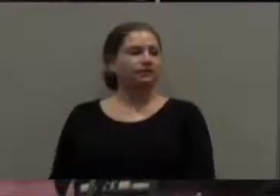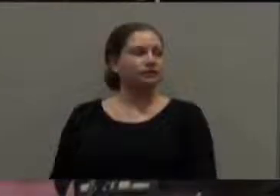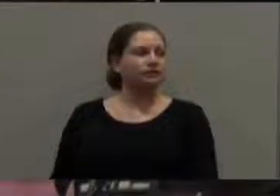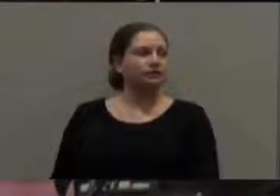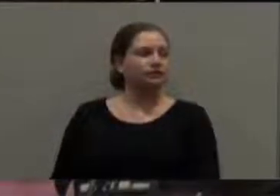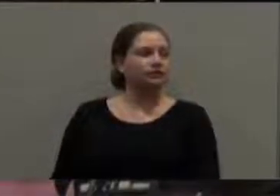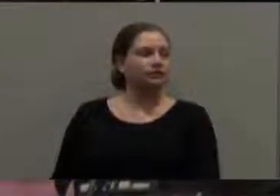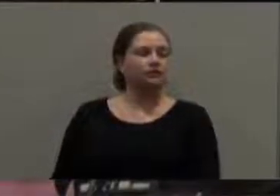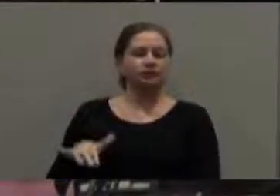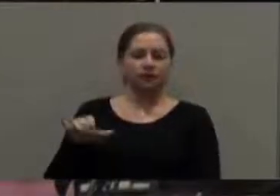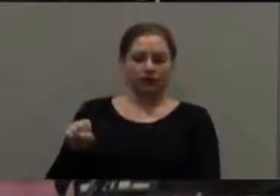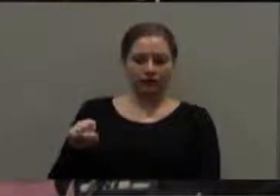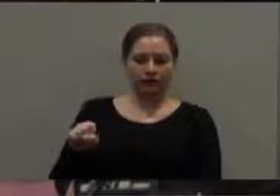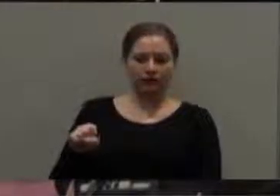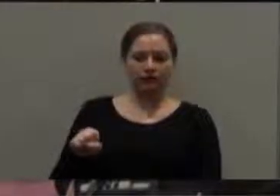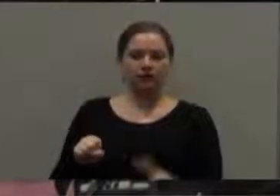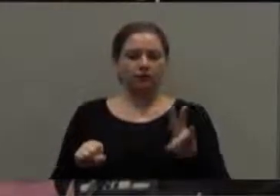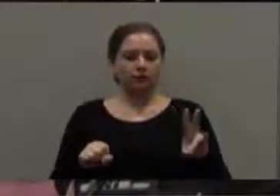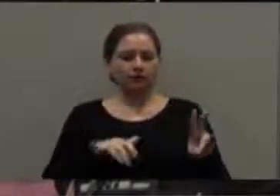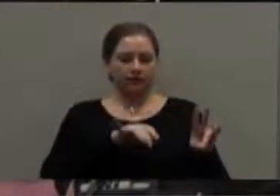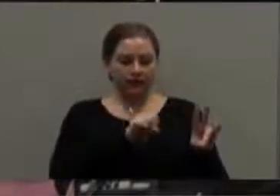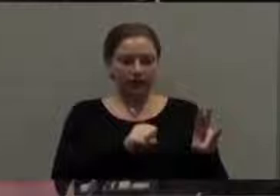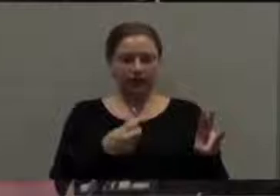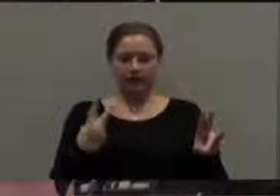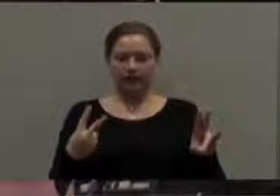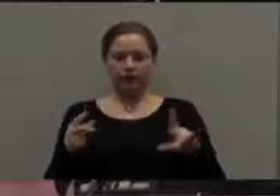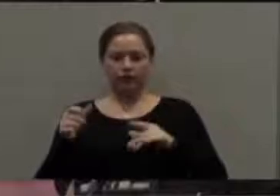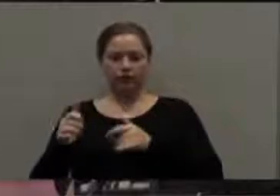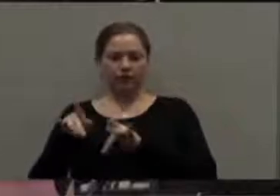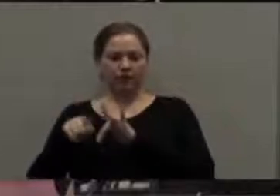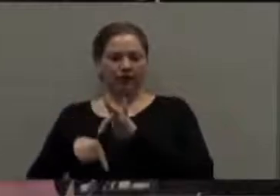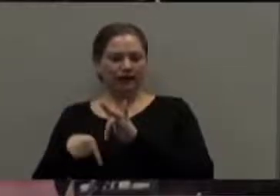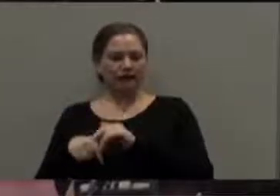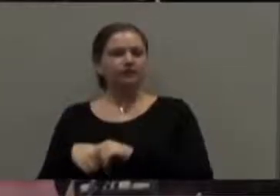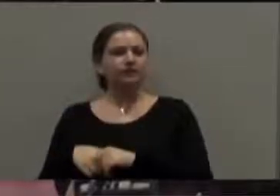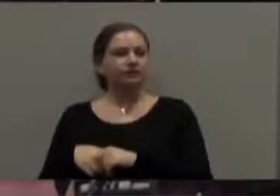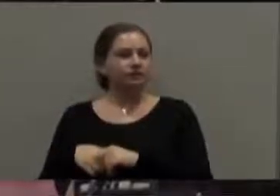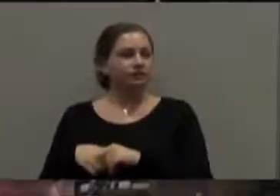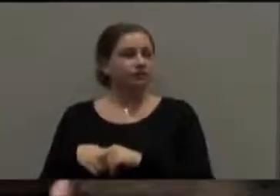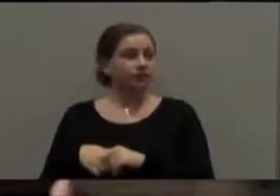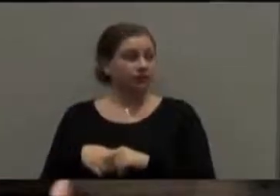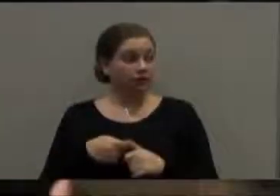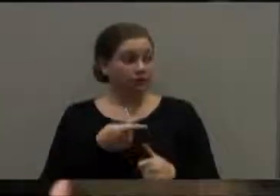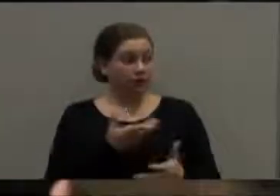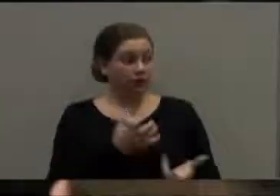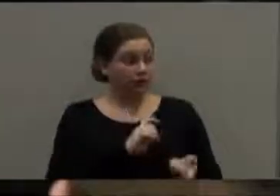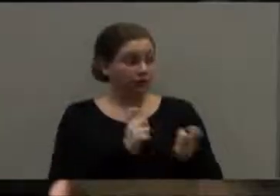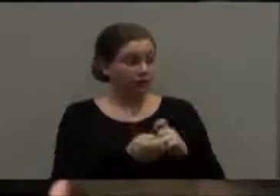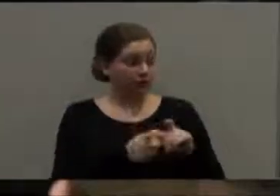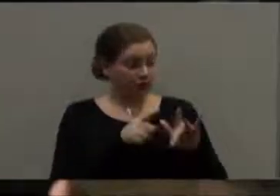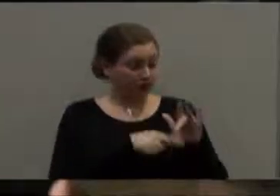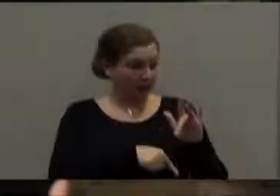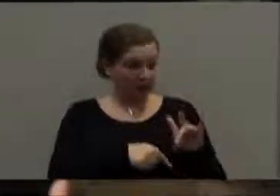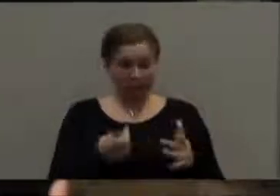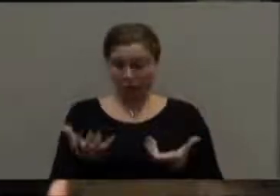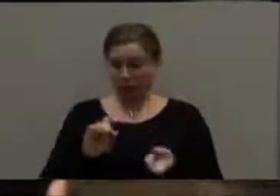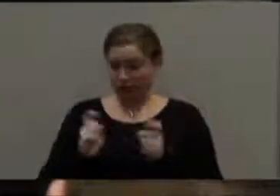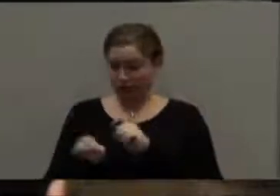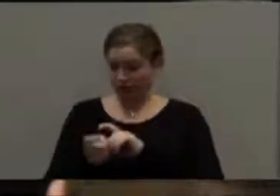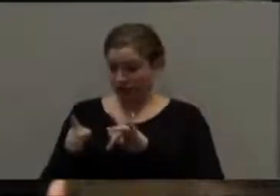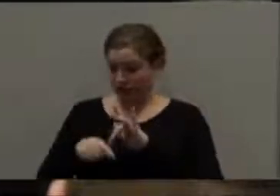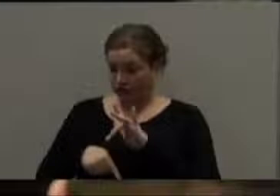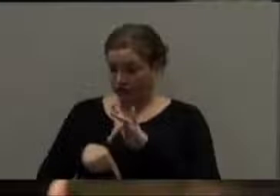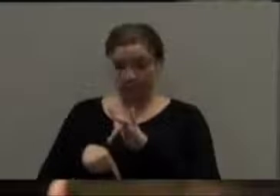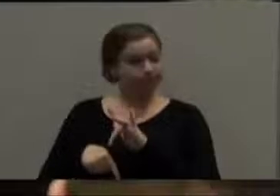Yes. That's 7 yes votes and 2 pass votes. Ms. Satterfield, would you like to change your pass? No. Mr. McMillan, would you like to change your